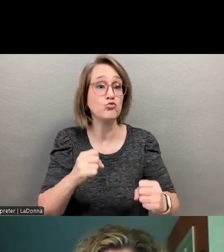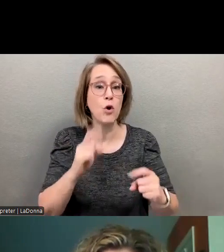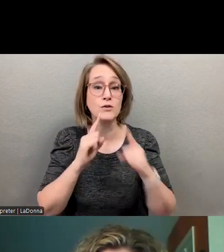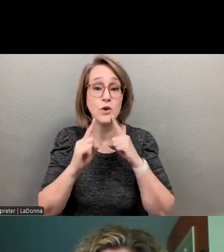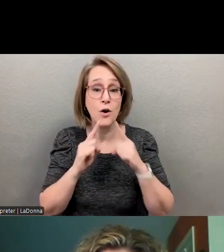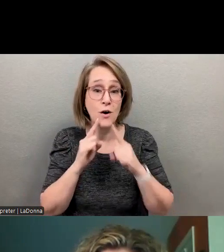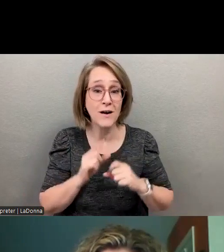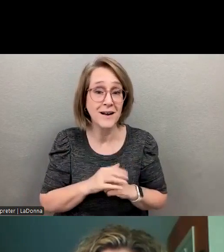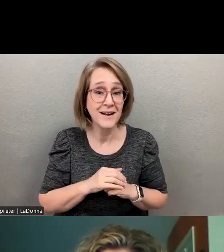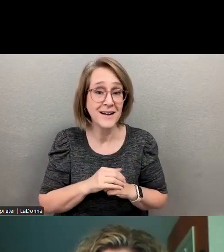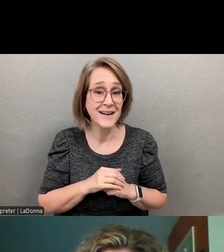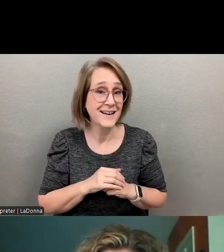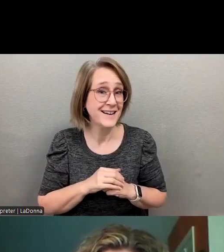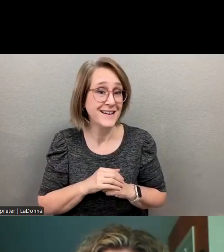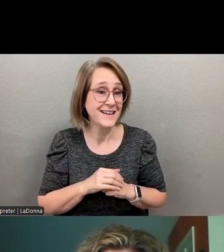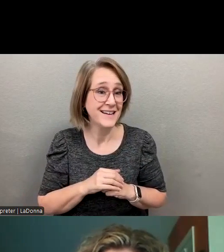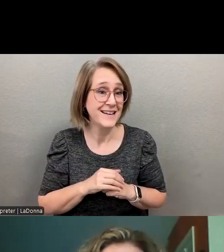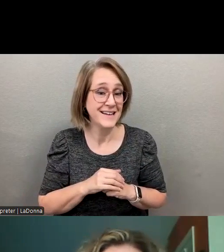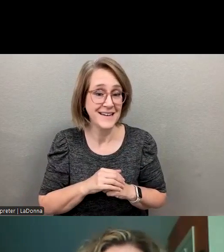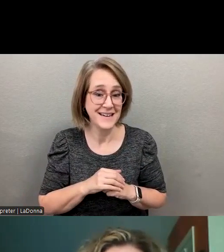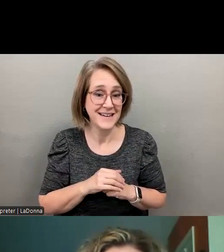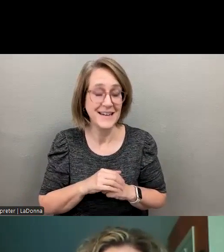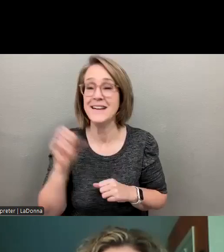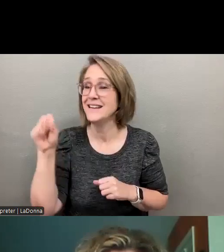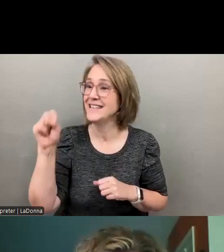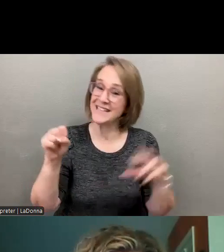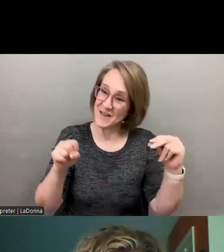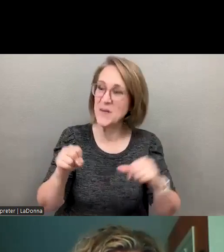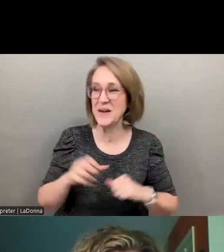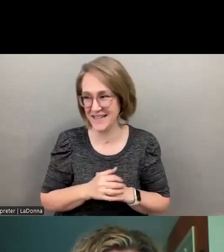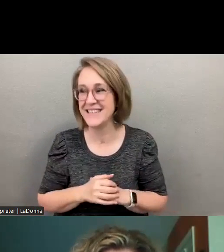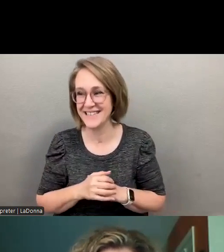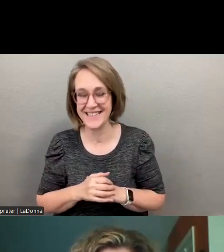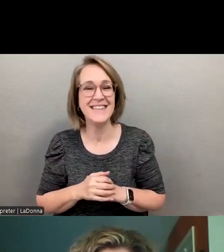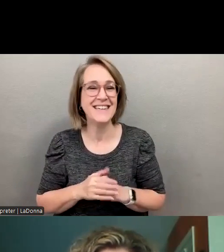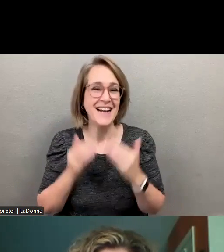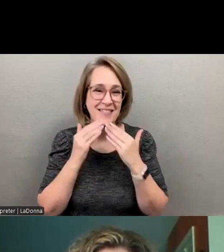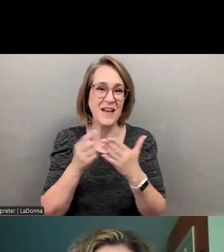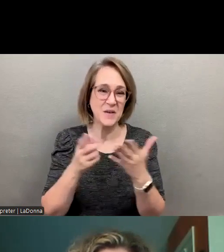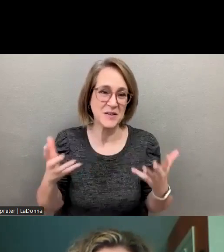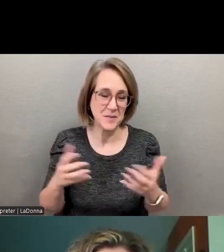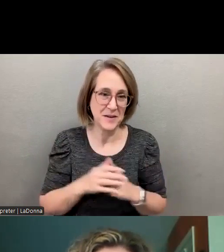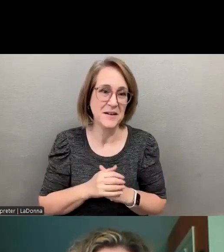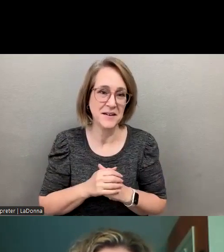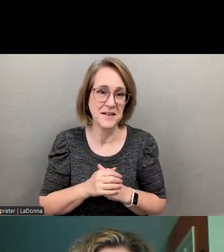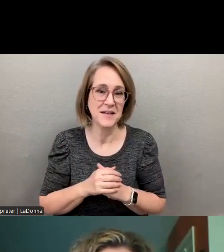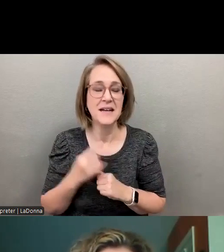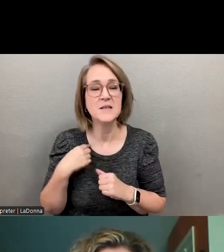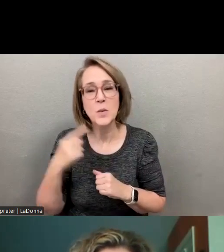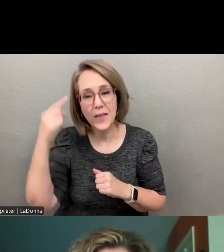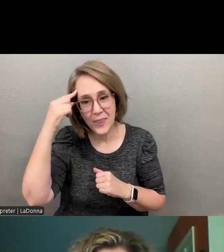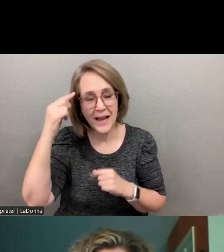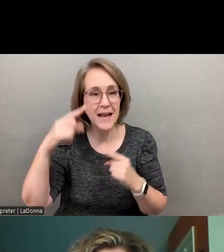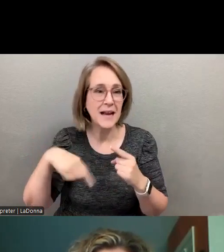Is there music? Yes, no? Yes, Vic, no. are you on? Okay. Thank you so much. As we think about